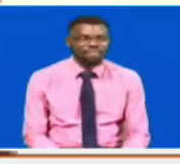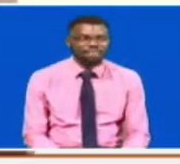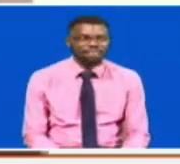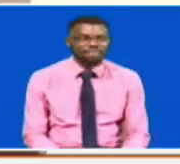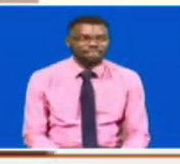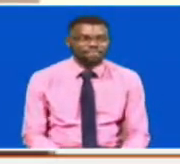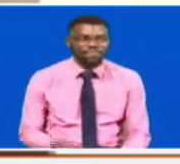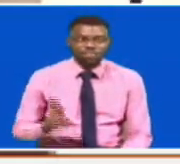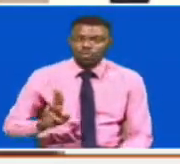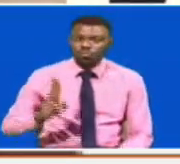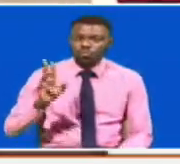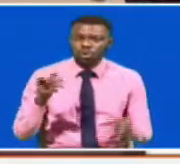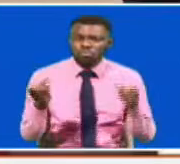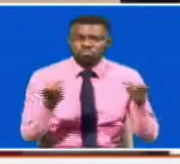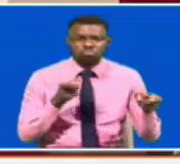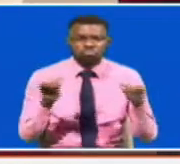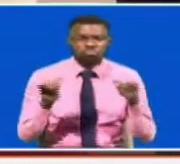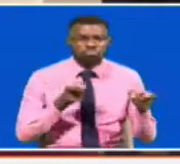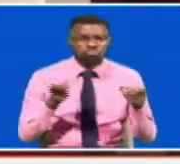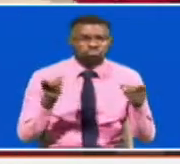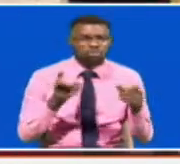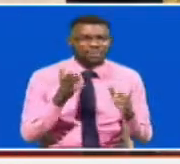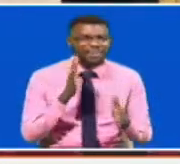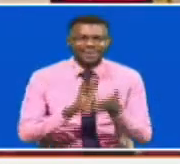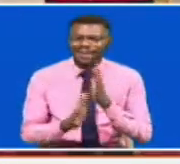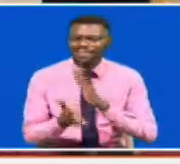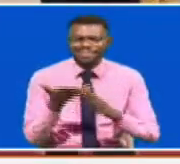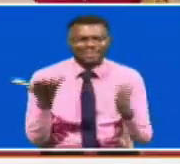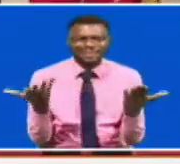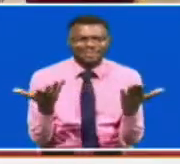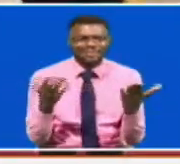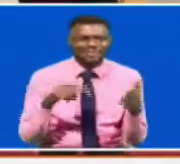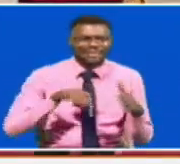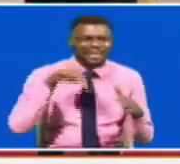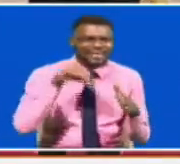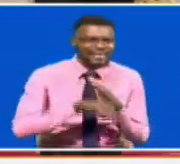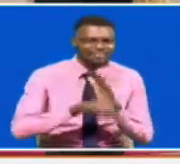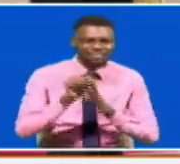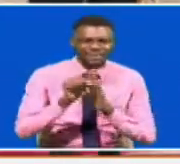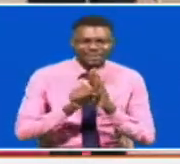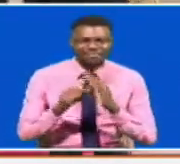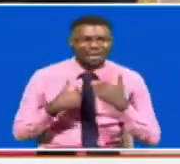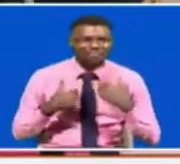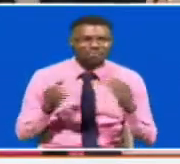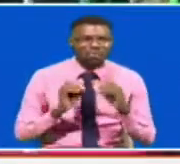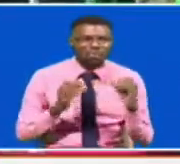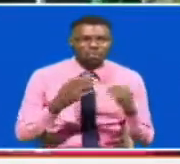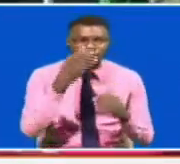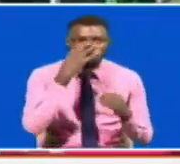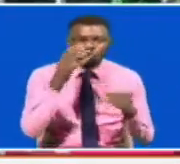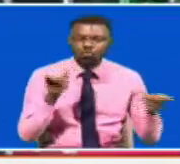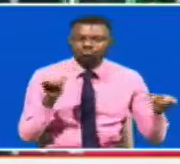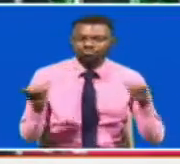He says Uhuru controlled a shallow state, not the deep state, which was in able hands of Ruto.